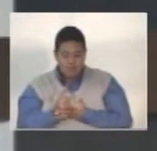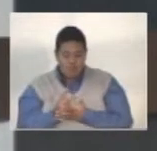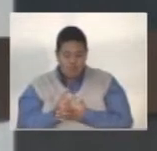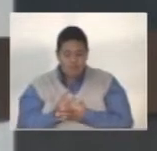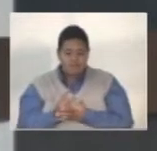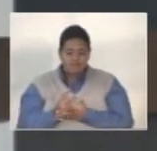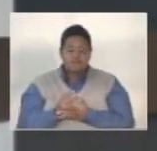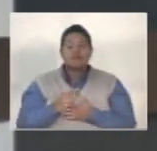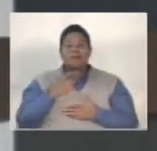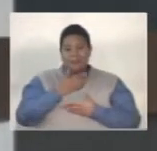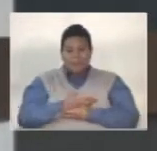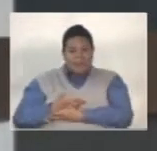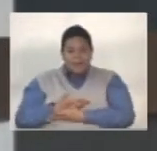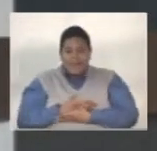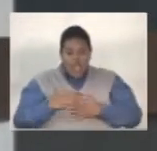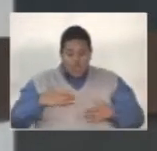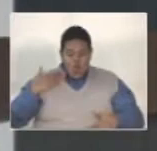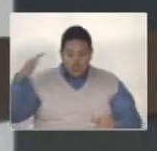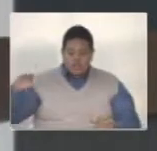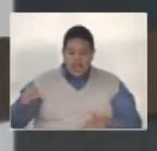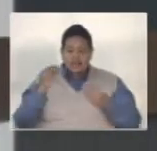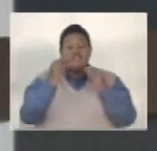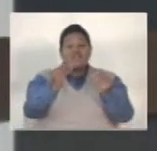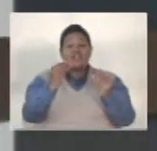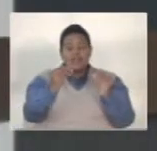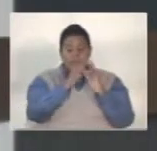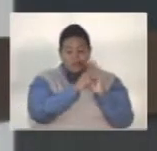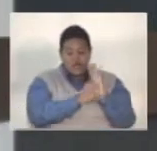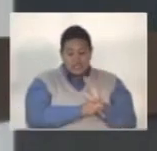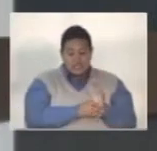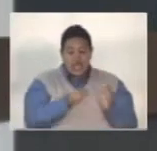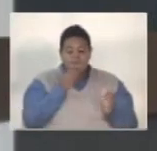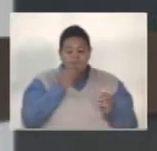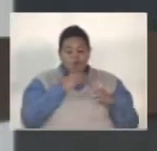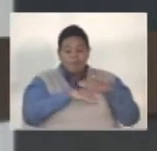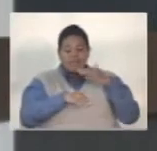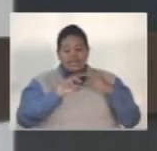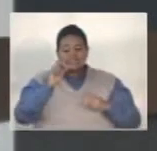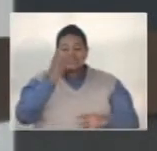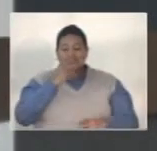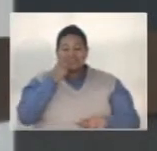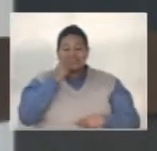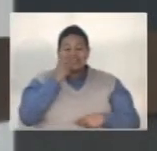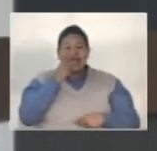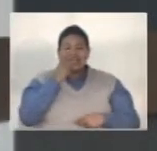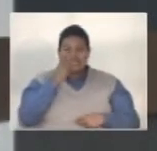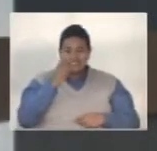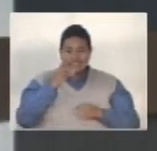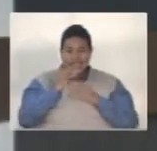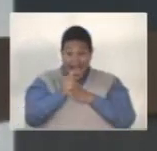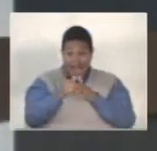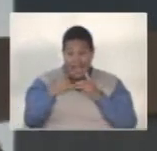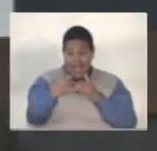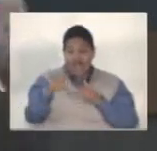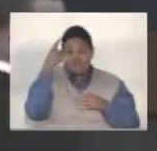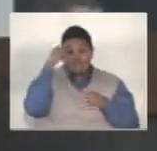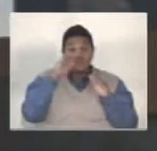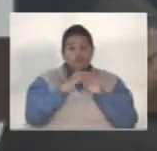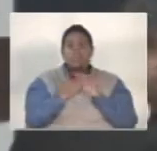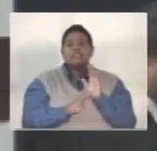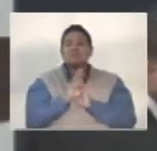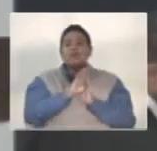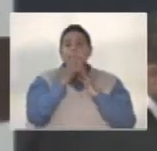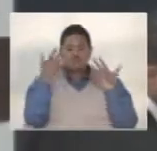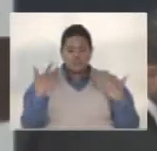young child feeding policy, and the food-based dietary guidelines for Jamaica has been developed and is